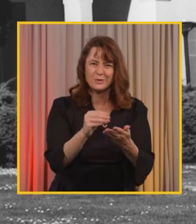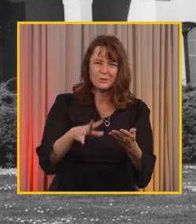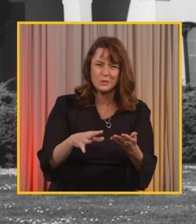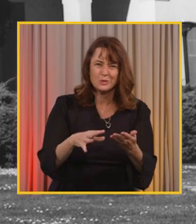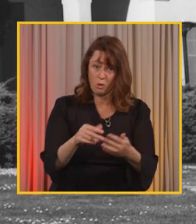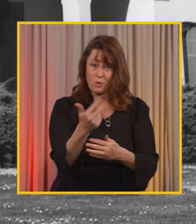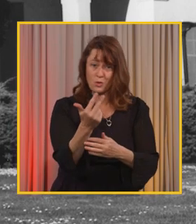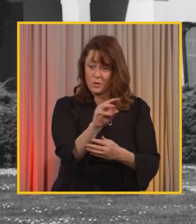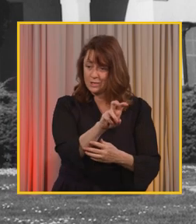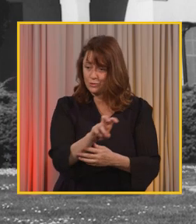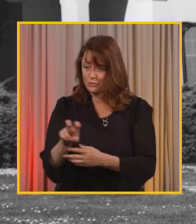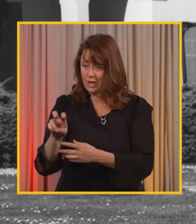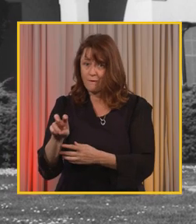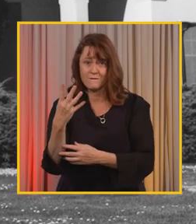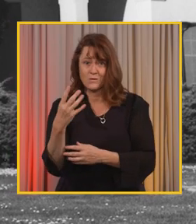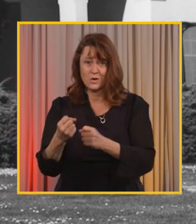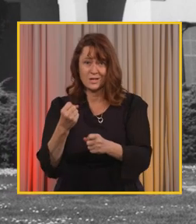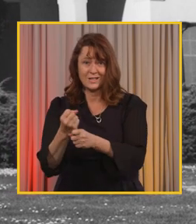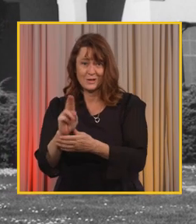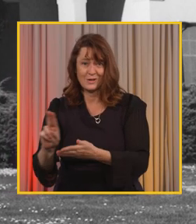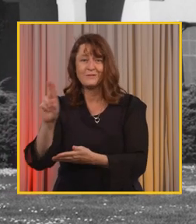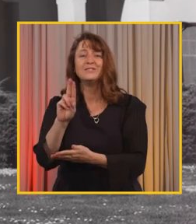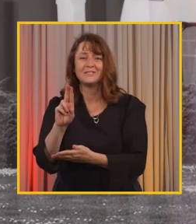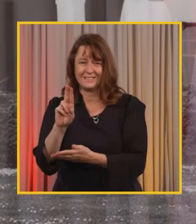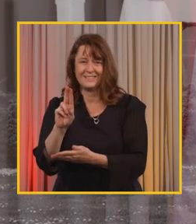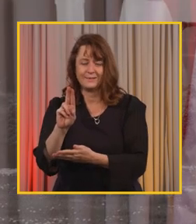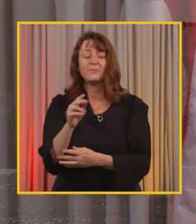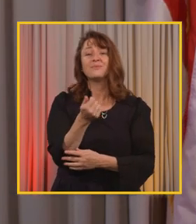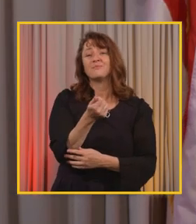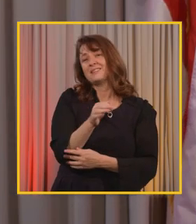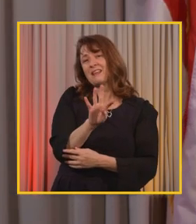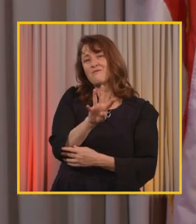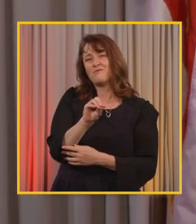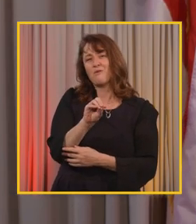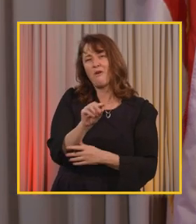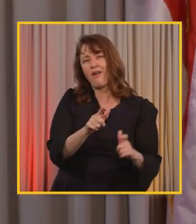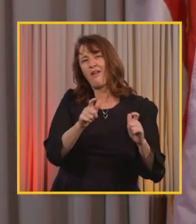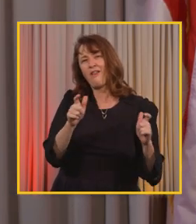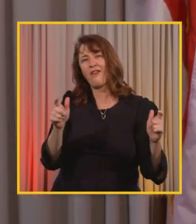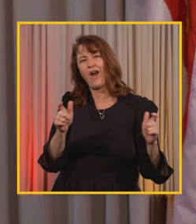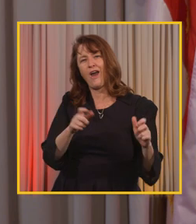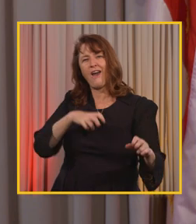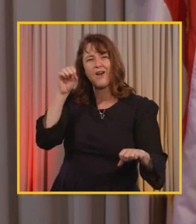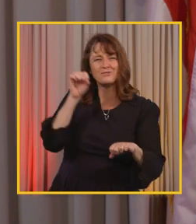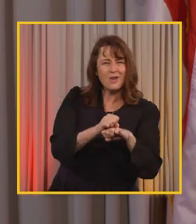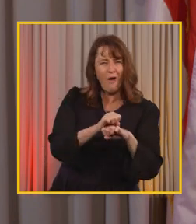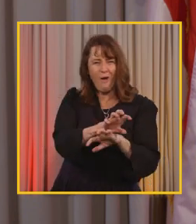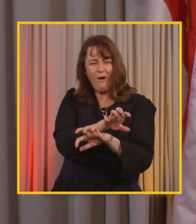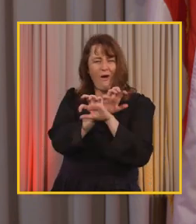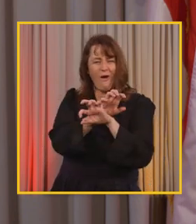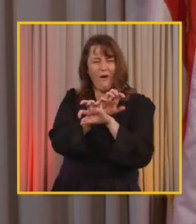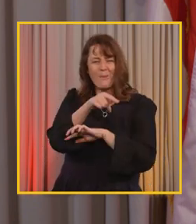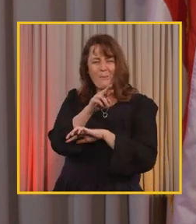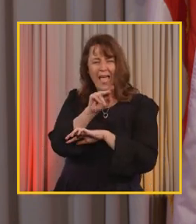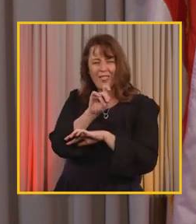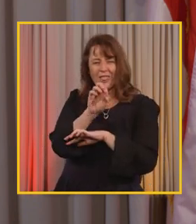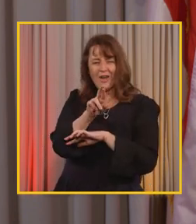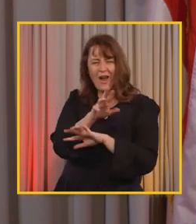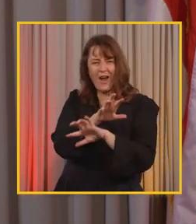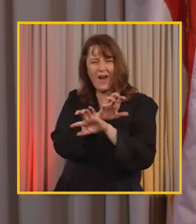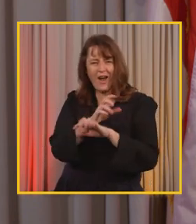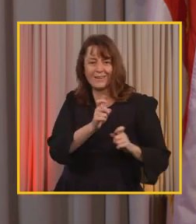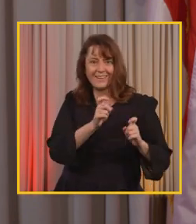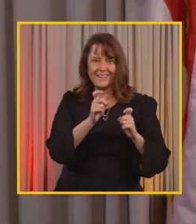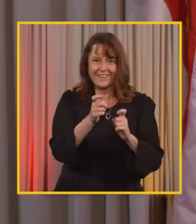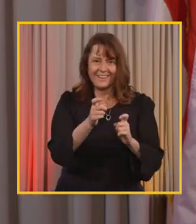from the class of 1940. The panther statue was created by the famous artist Raymond Puccinelli under the Commission